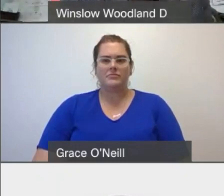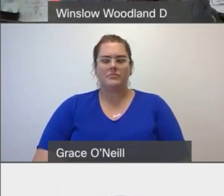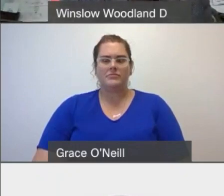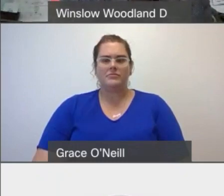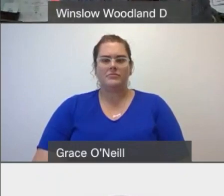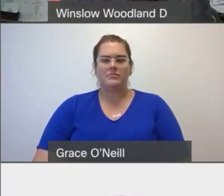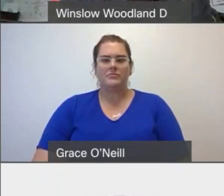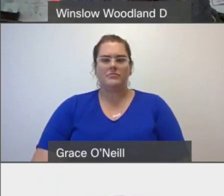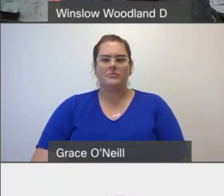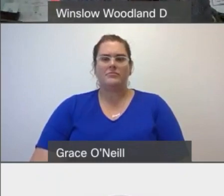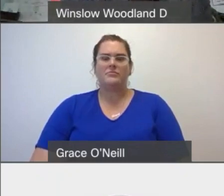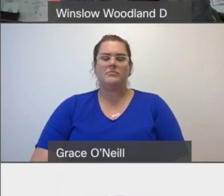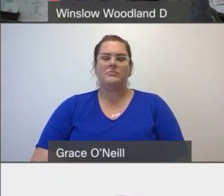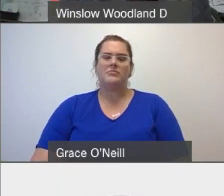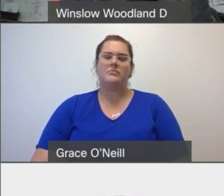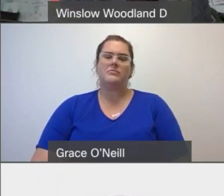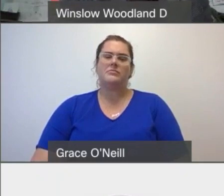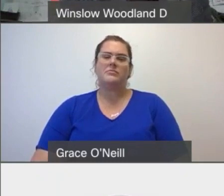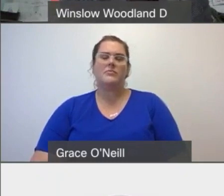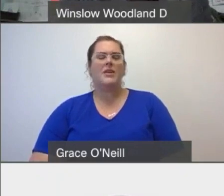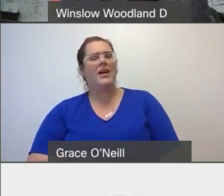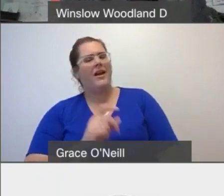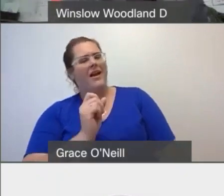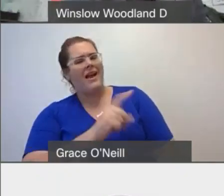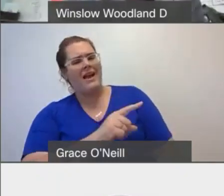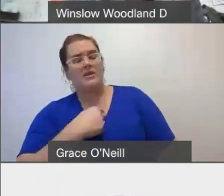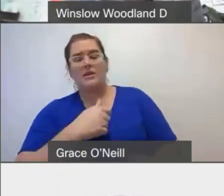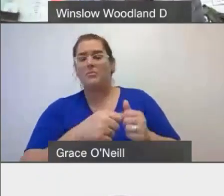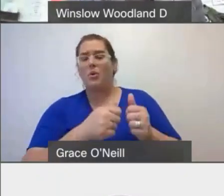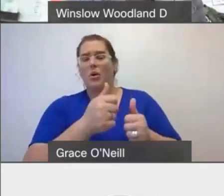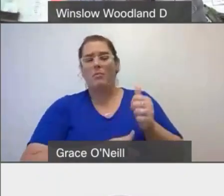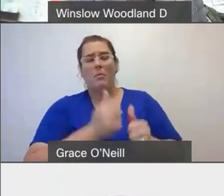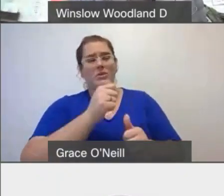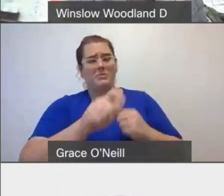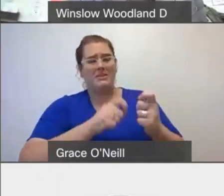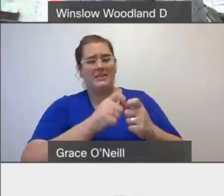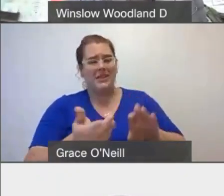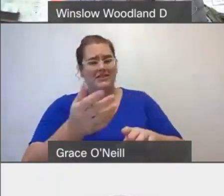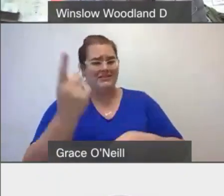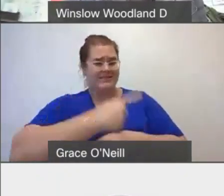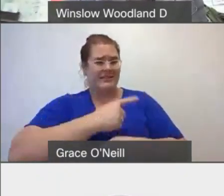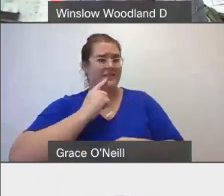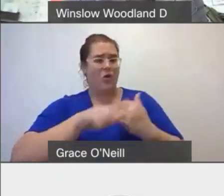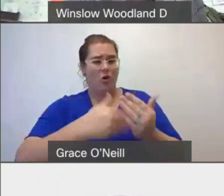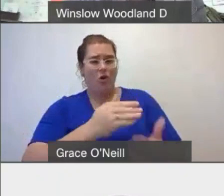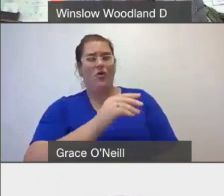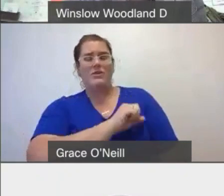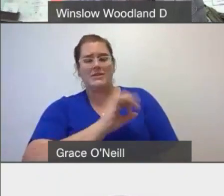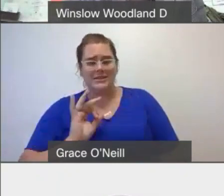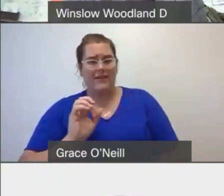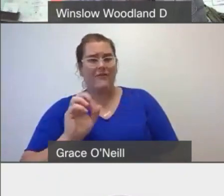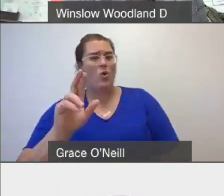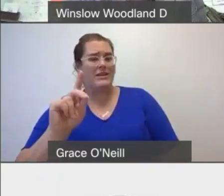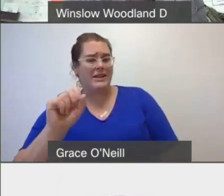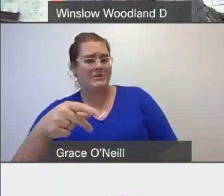Is there a latest date for all staff or DSPs to be vaccinated? Well, everyone, the regulation spells this out